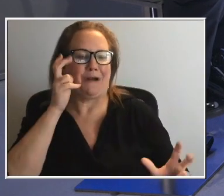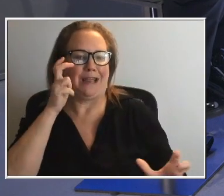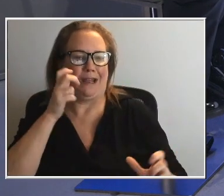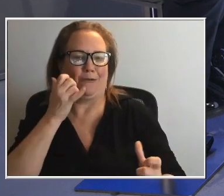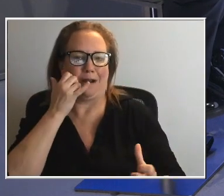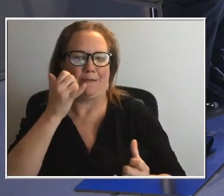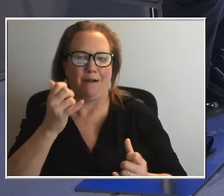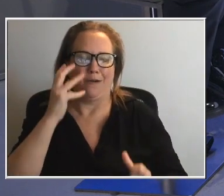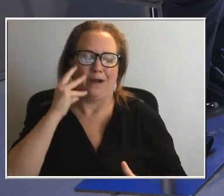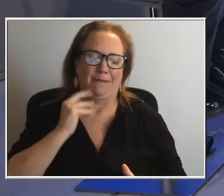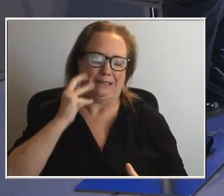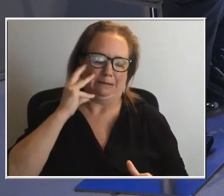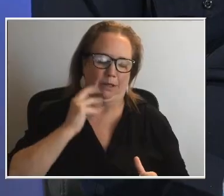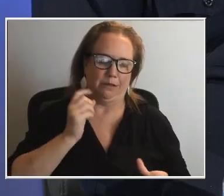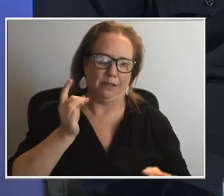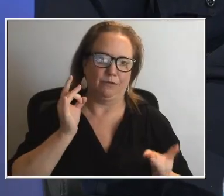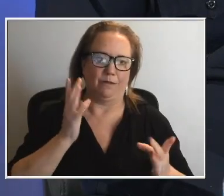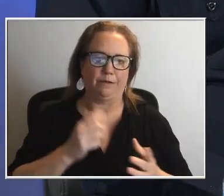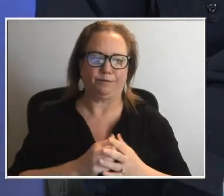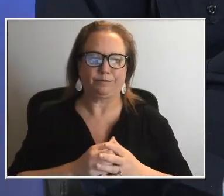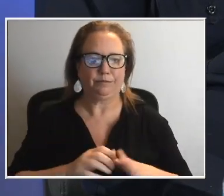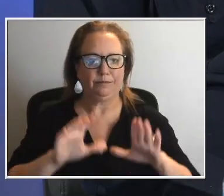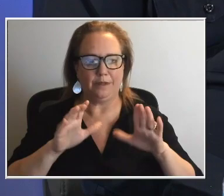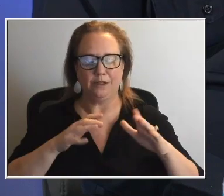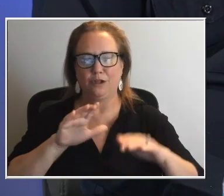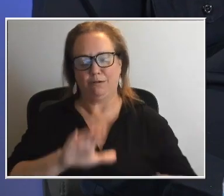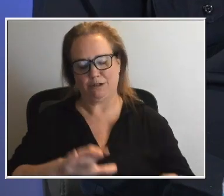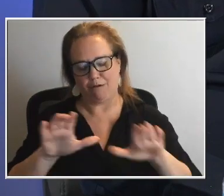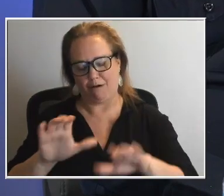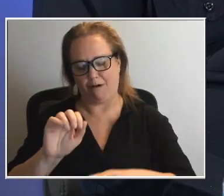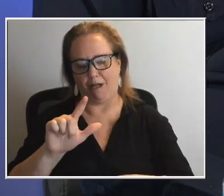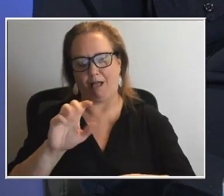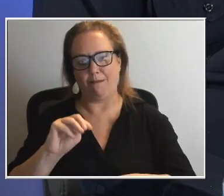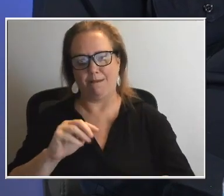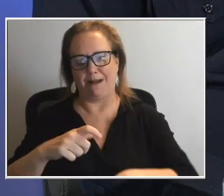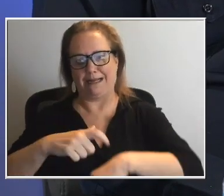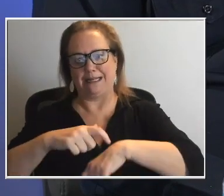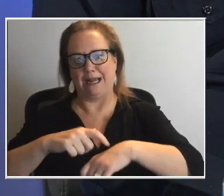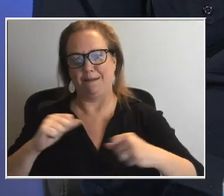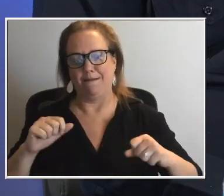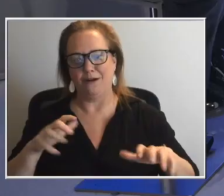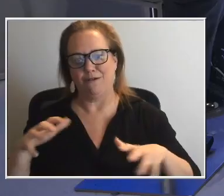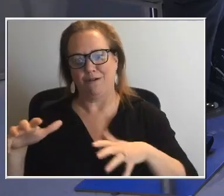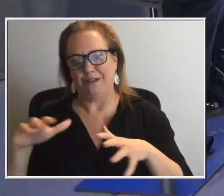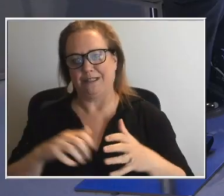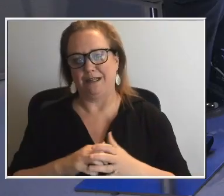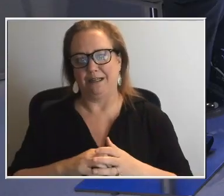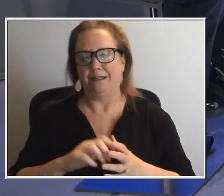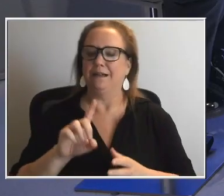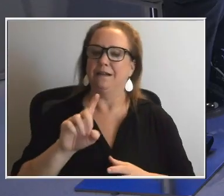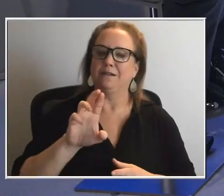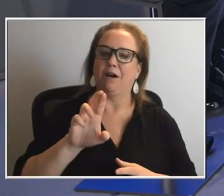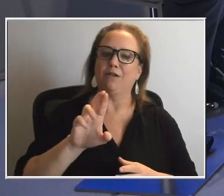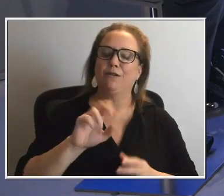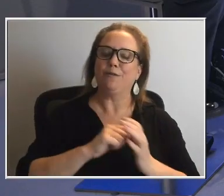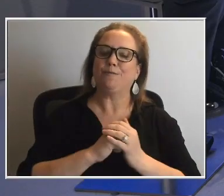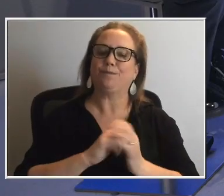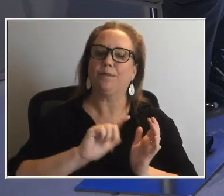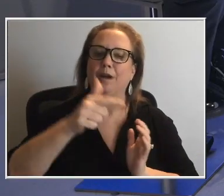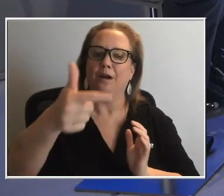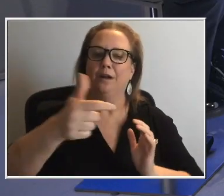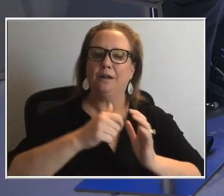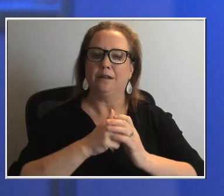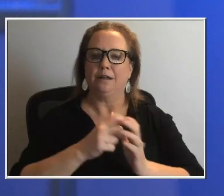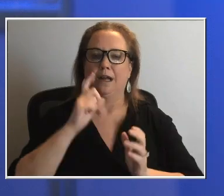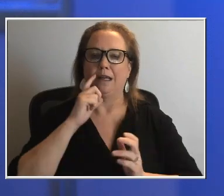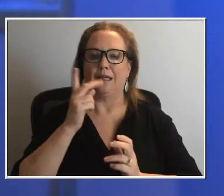something really traumatic. She was extremely calm during my time of panic. I bet. Dr. Coccarella, what's the big takeaway? Well, I think you're